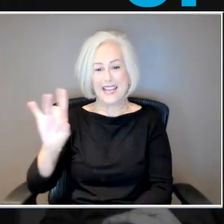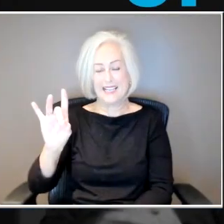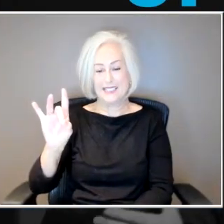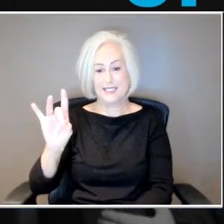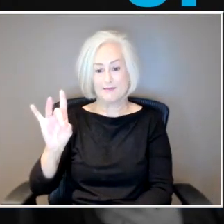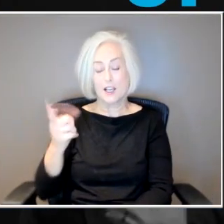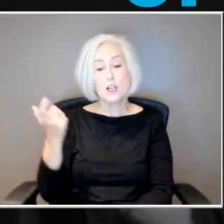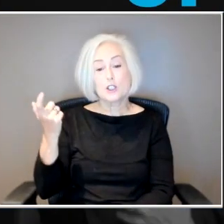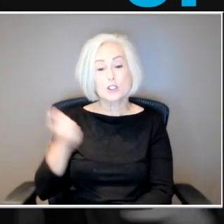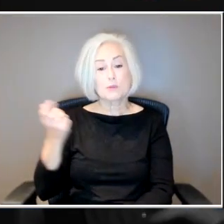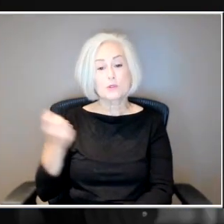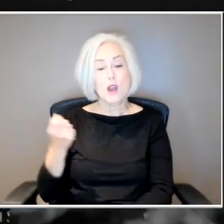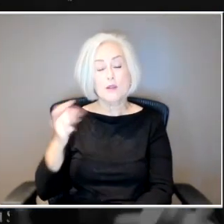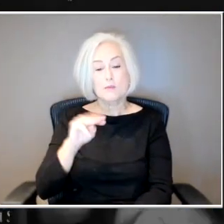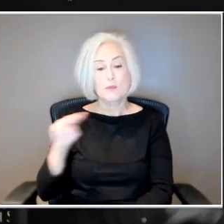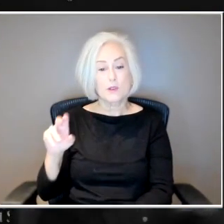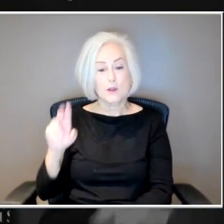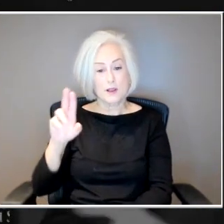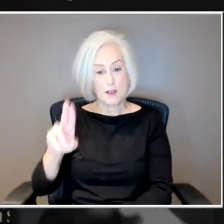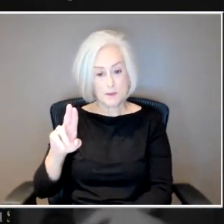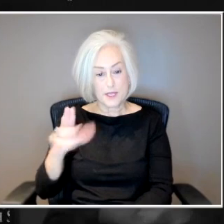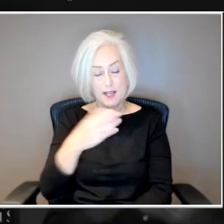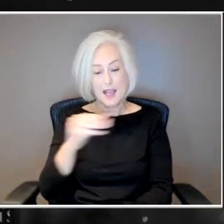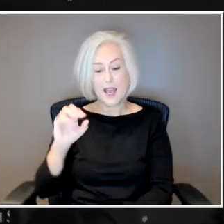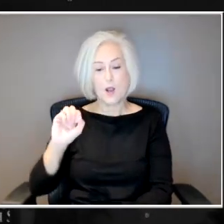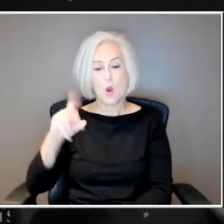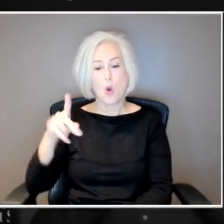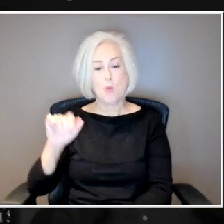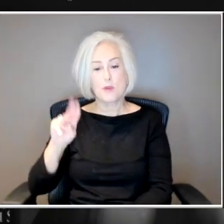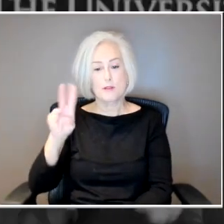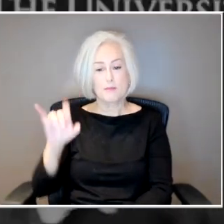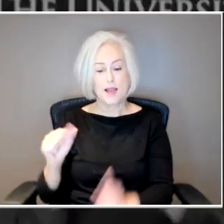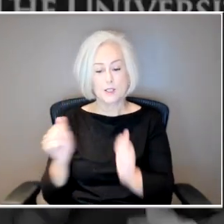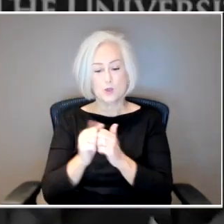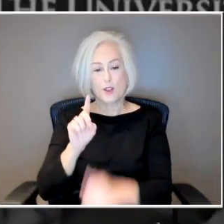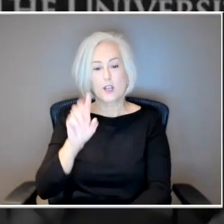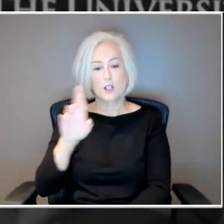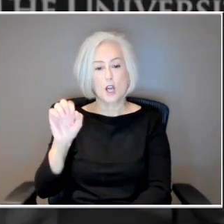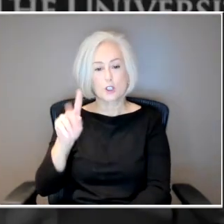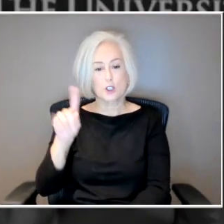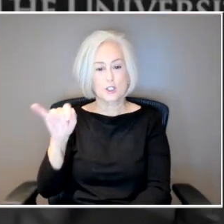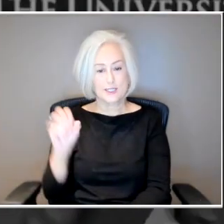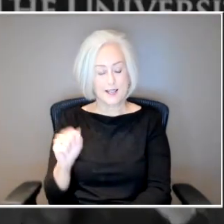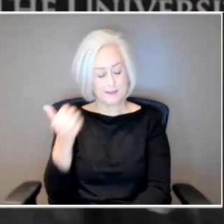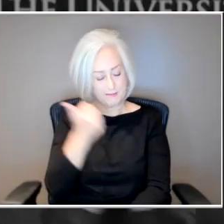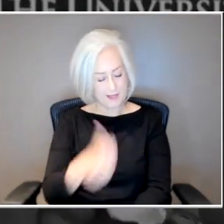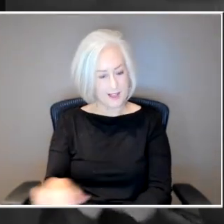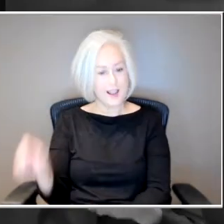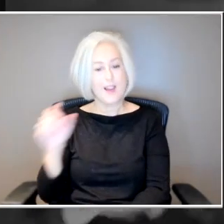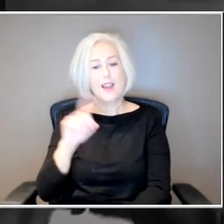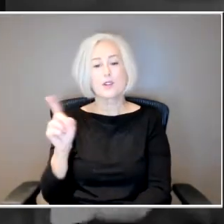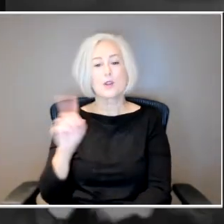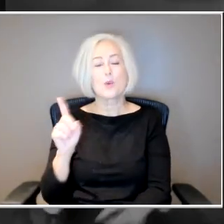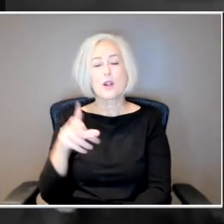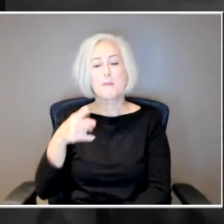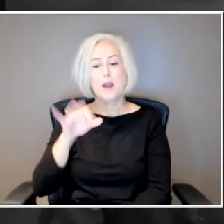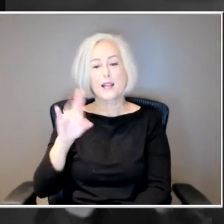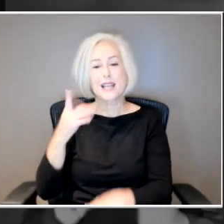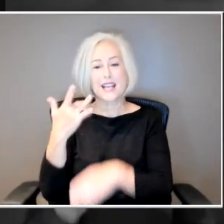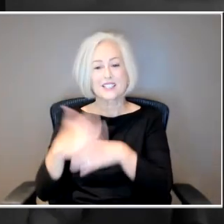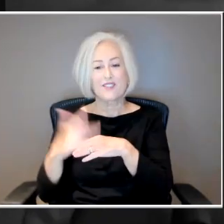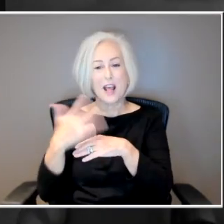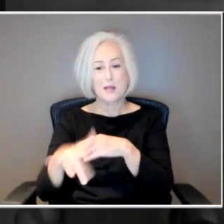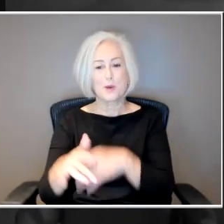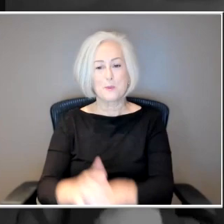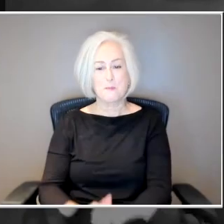Subscribe to our Morning Medical Update and Open Mics with Dr. Stites podcast. Now everywhere podcasts are available.